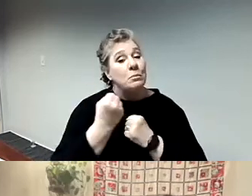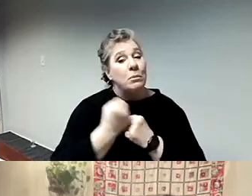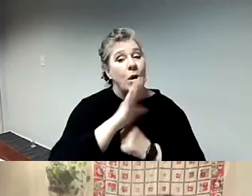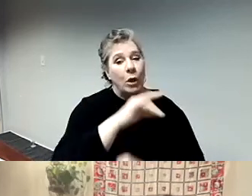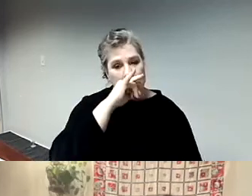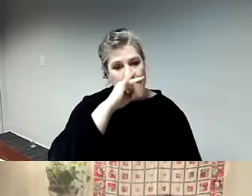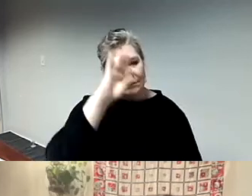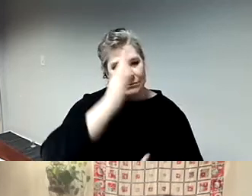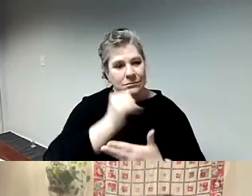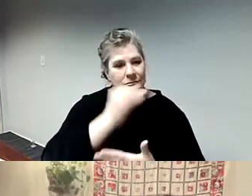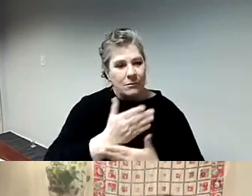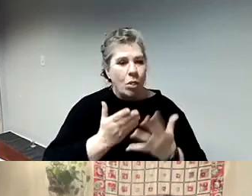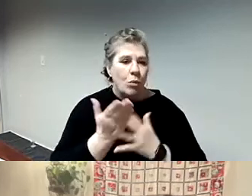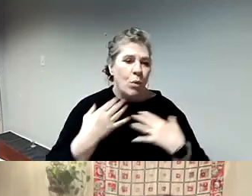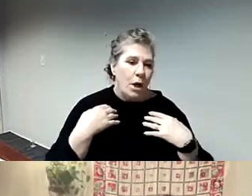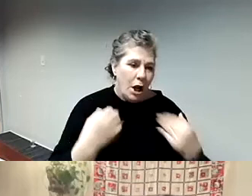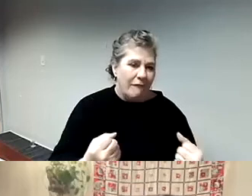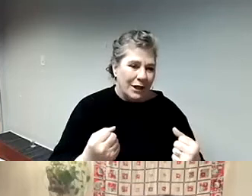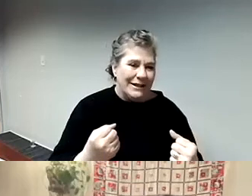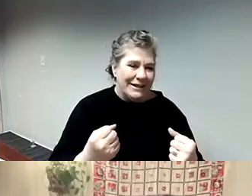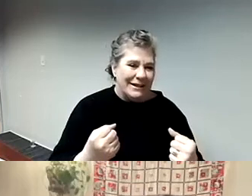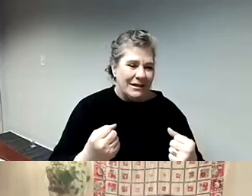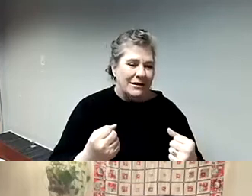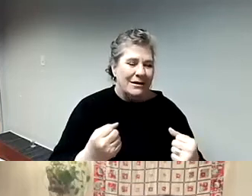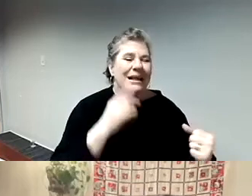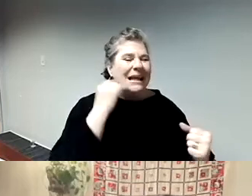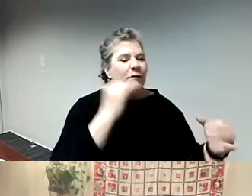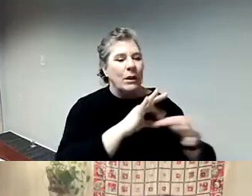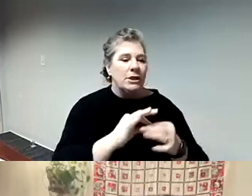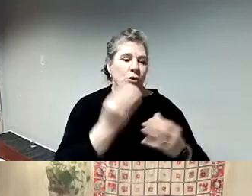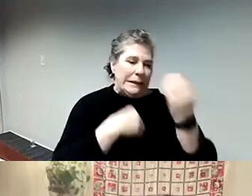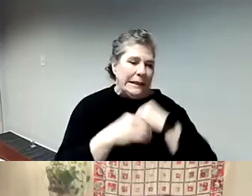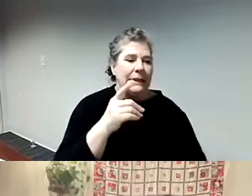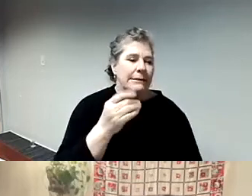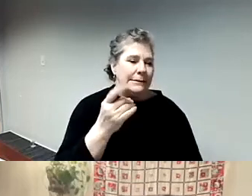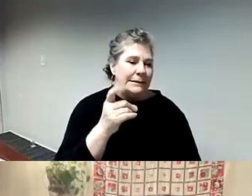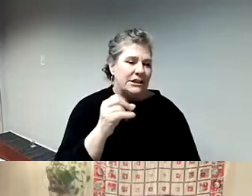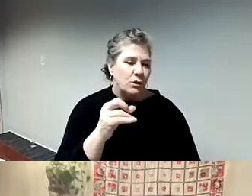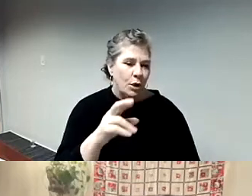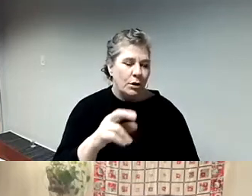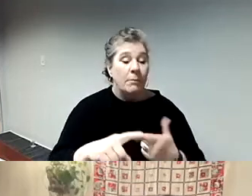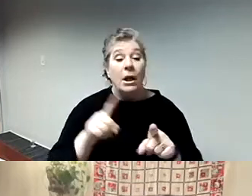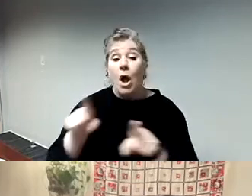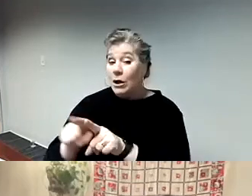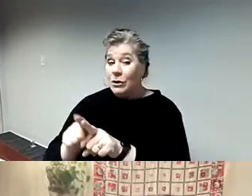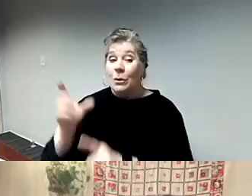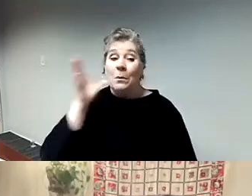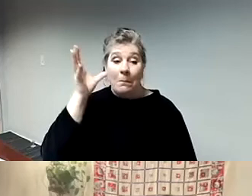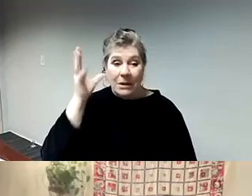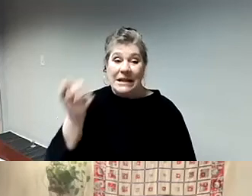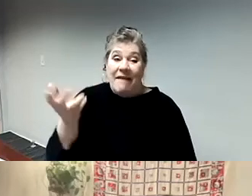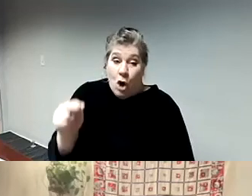through recovery and in the case of eating disorders. But oftentimes, as stated, right, parents often have a lot of their